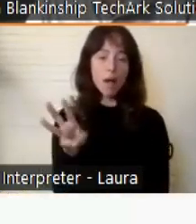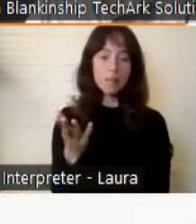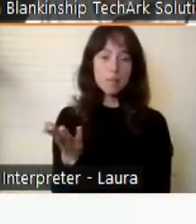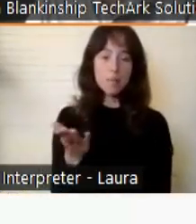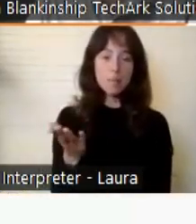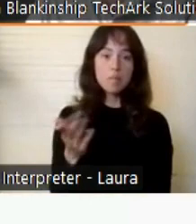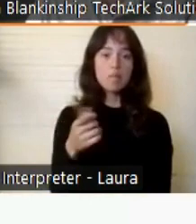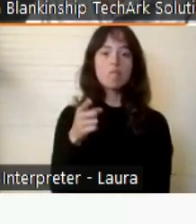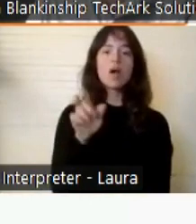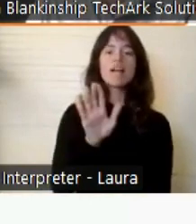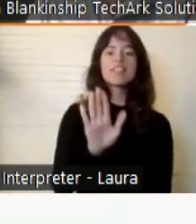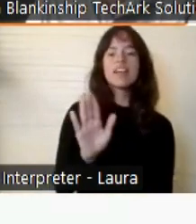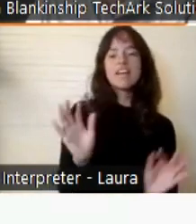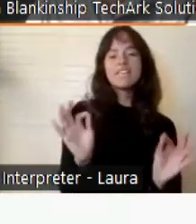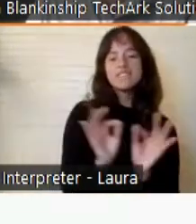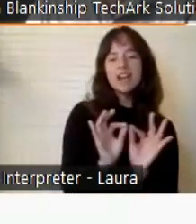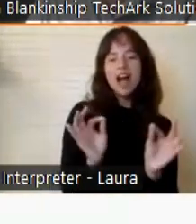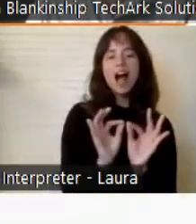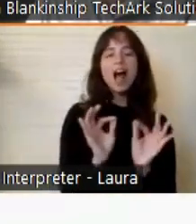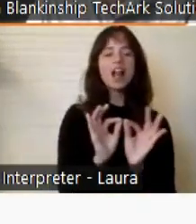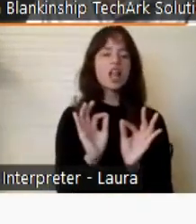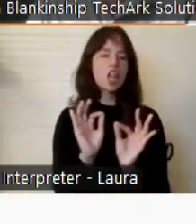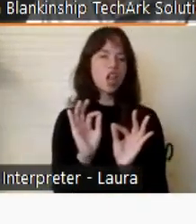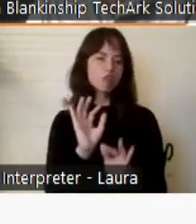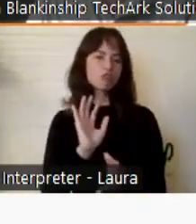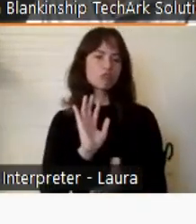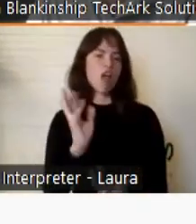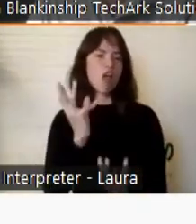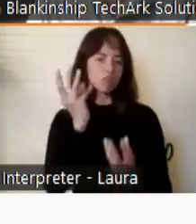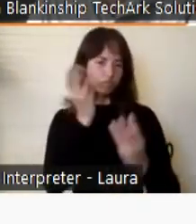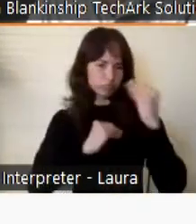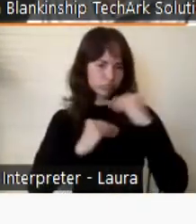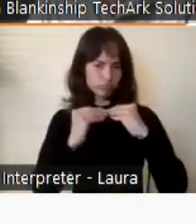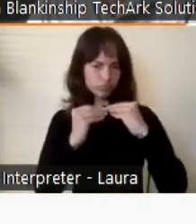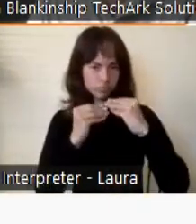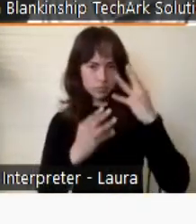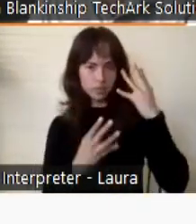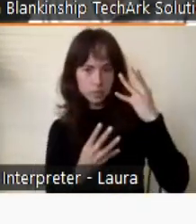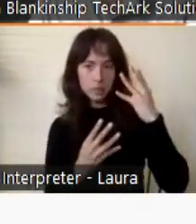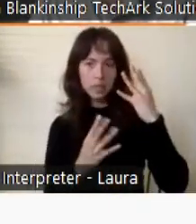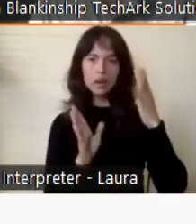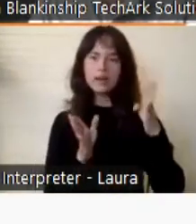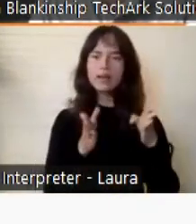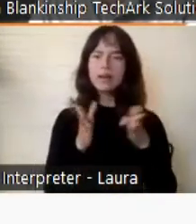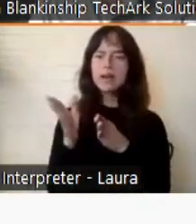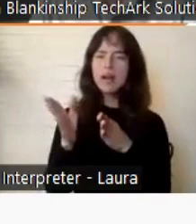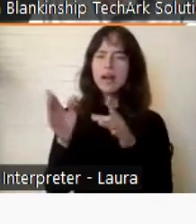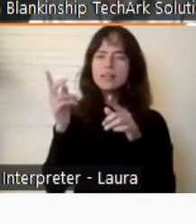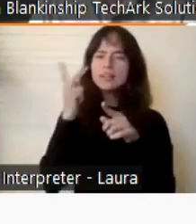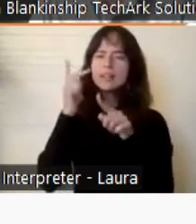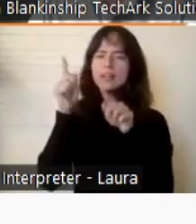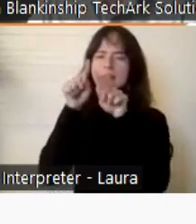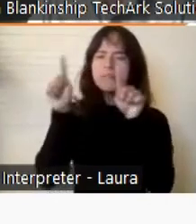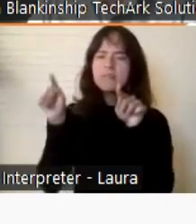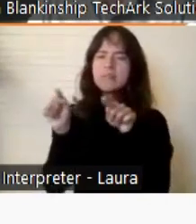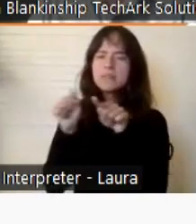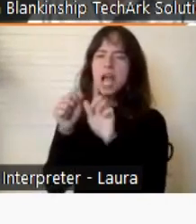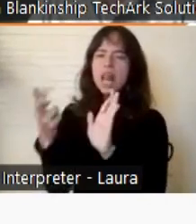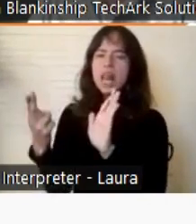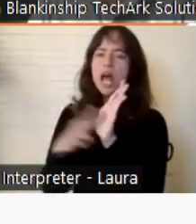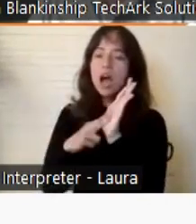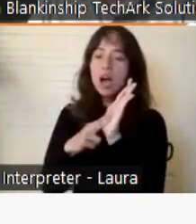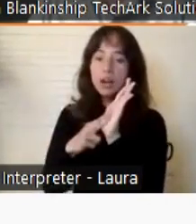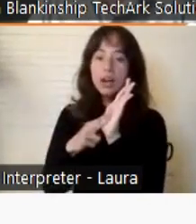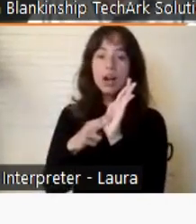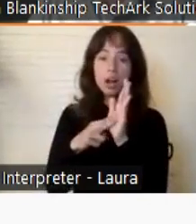promote. But the functionality is, you see this big login button here. This is where an existing customer who's already signed up can go